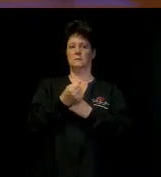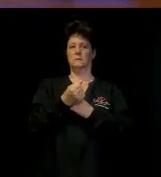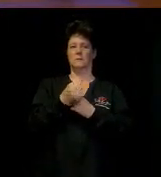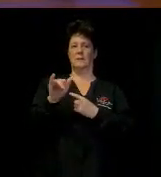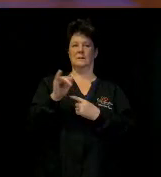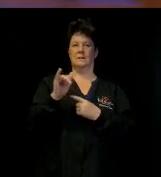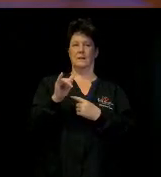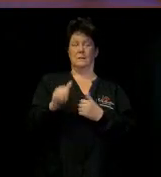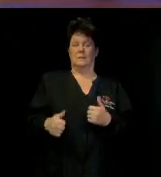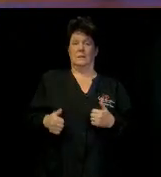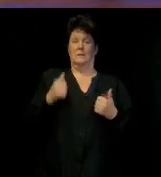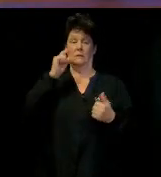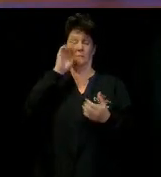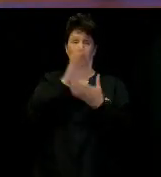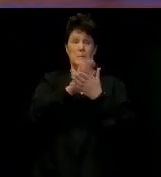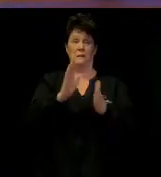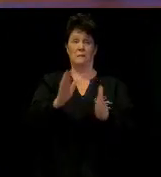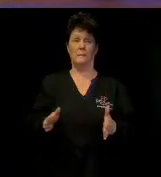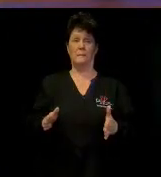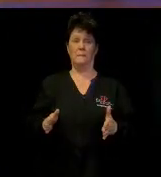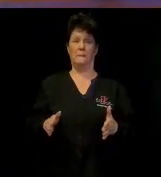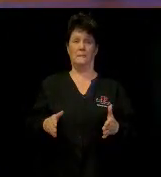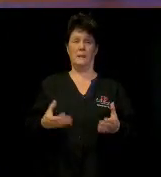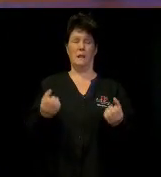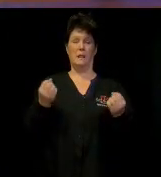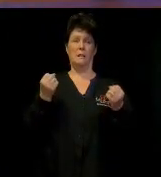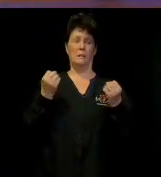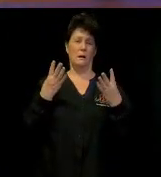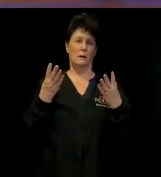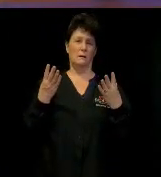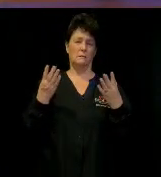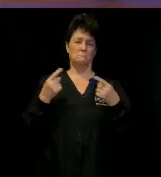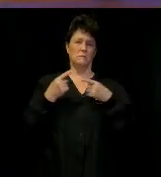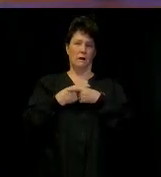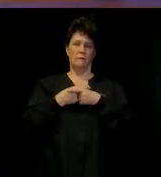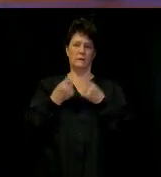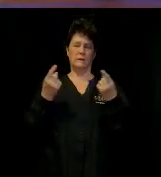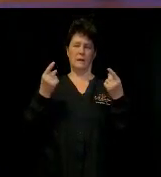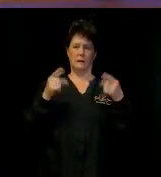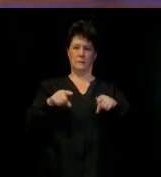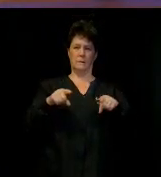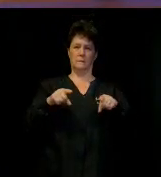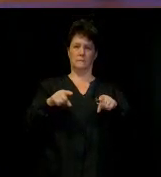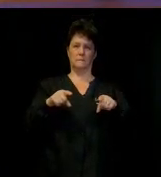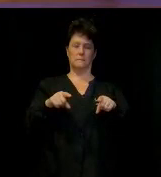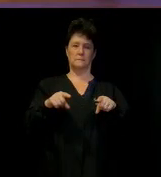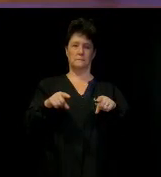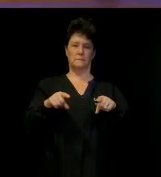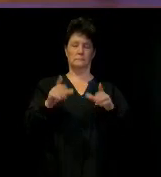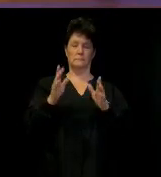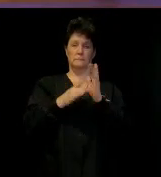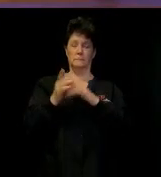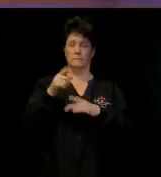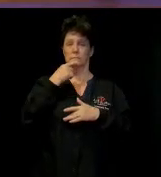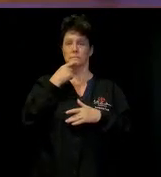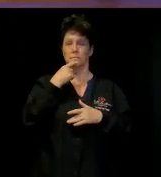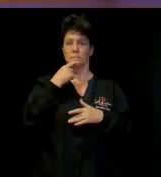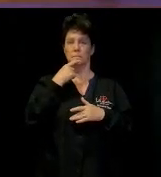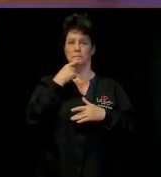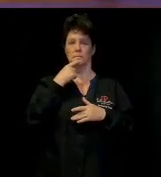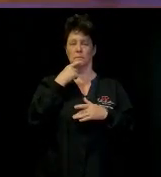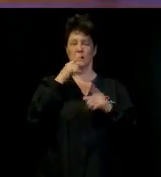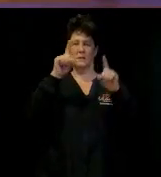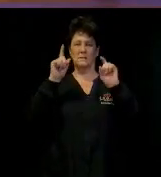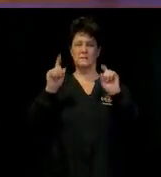in our lives as believers. We got a lot of conflict coming down the road. It's the world we live in. Jesus said that there's trials